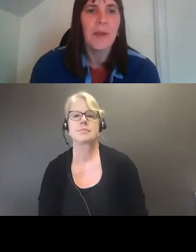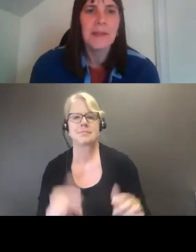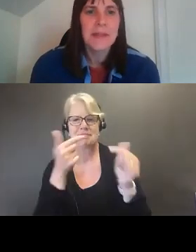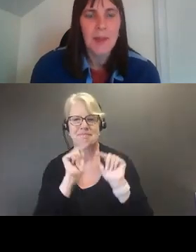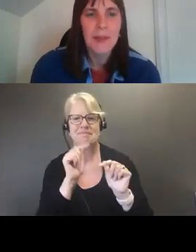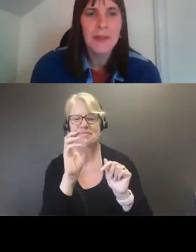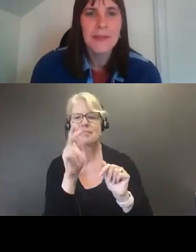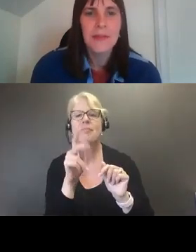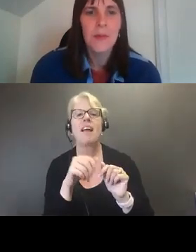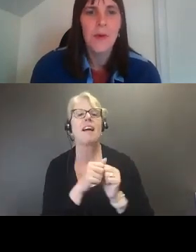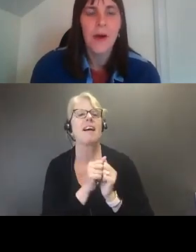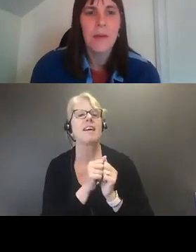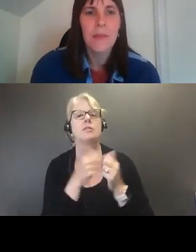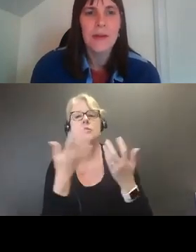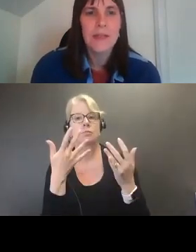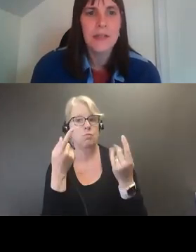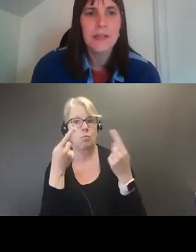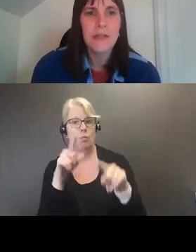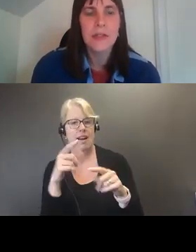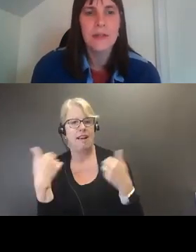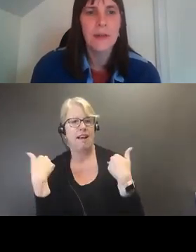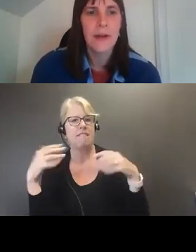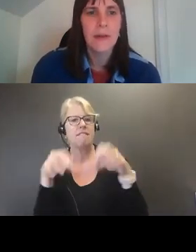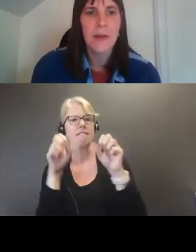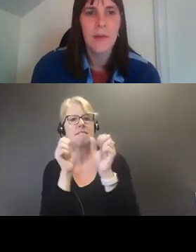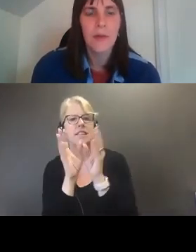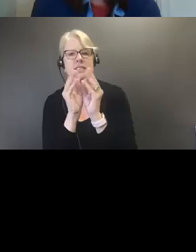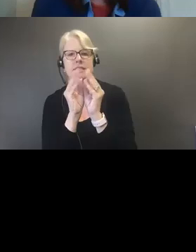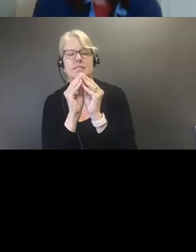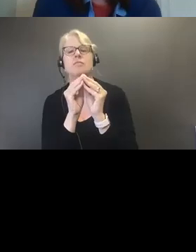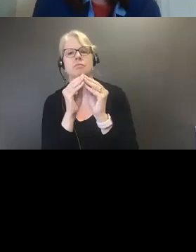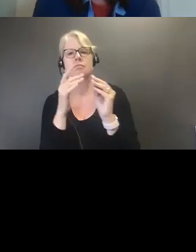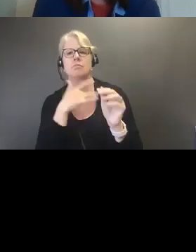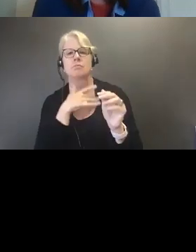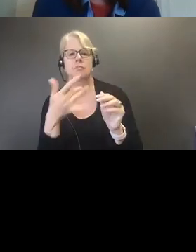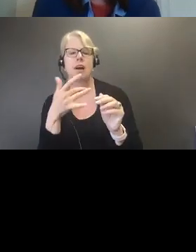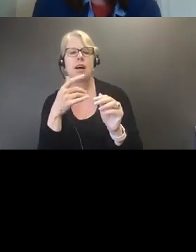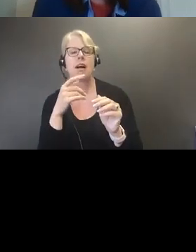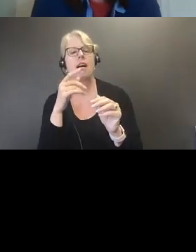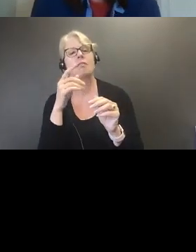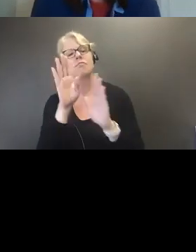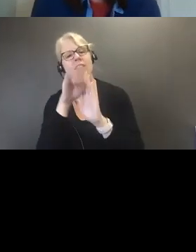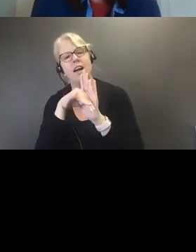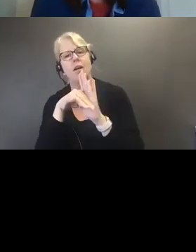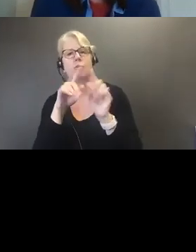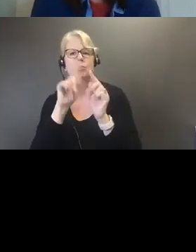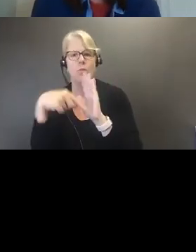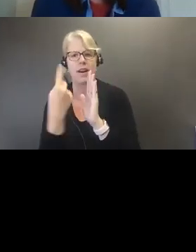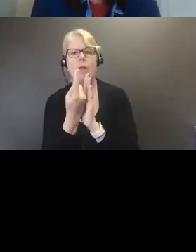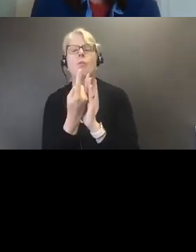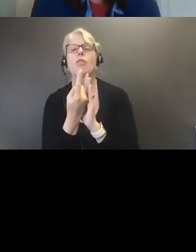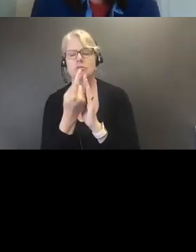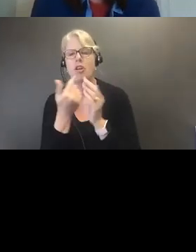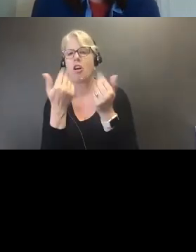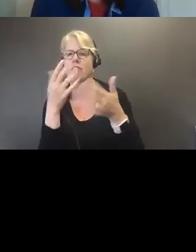When does it happen? So there are sessions usually about 30 to 60 minutes in length, offered regularly throughout the